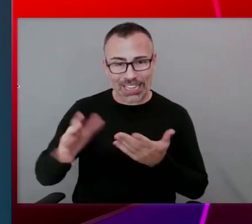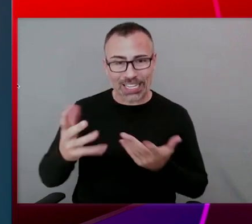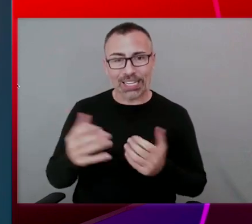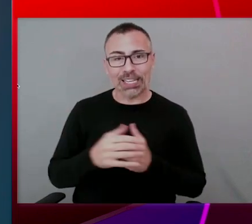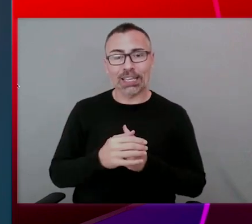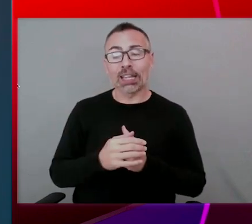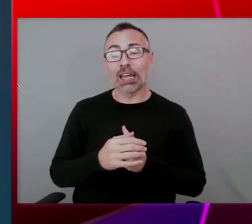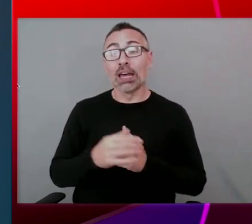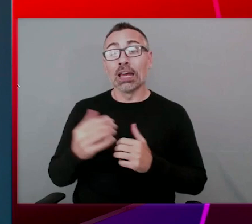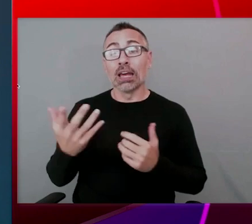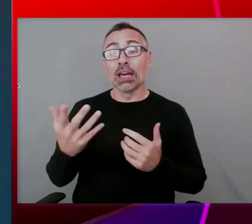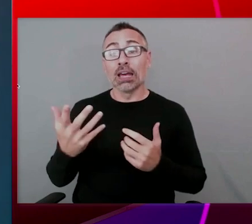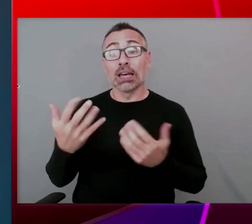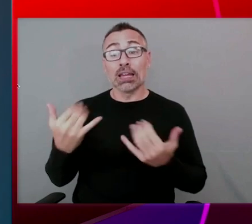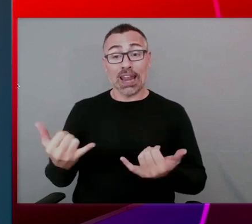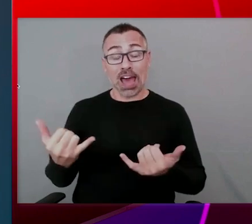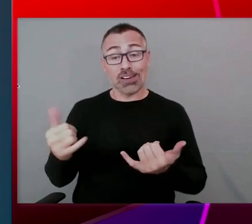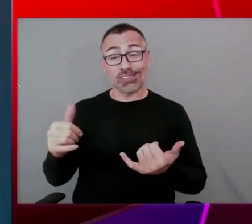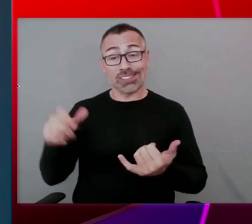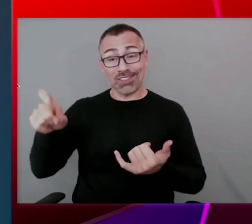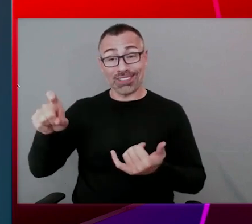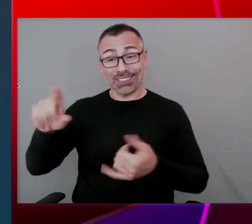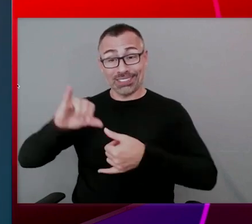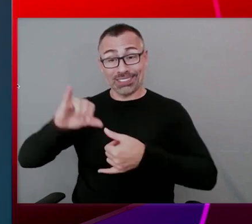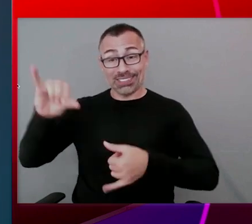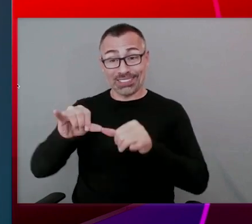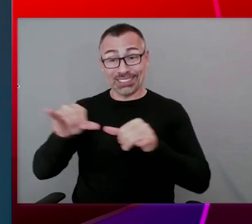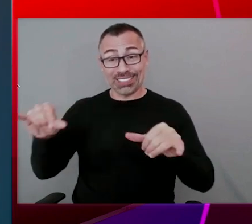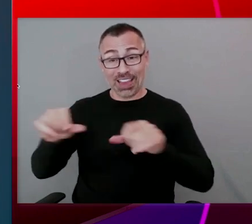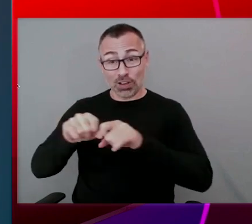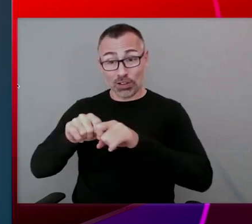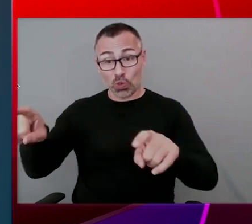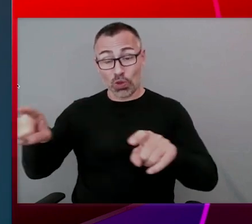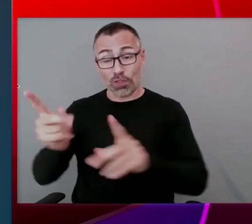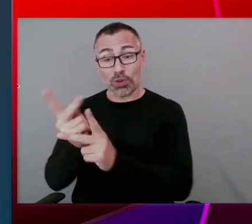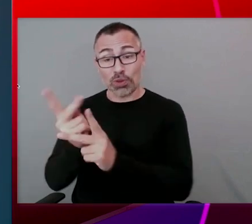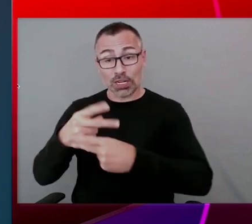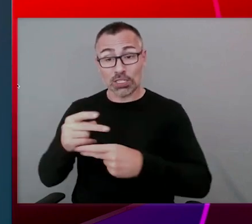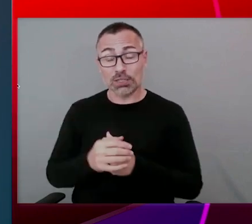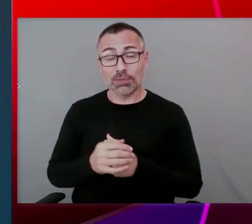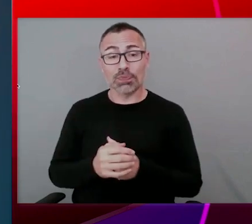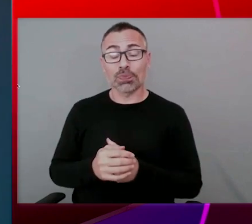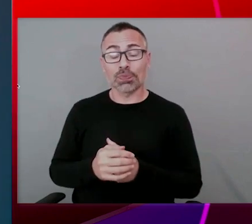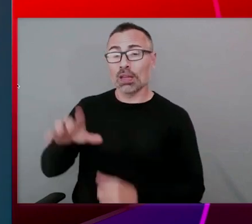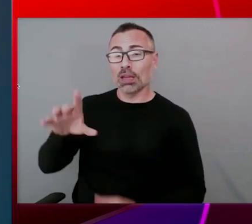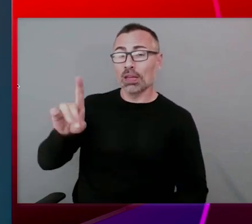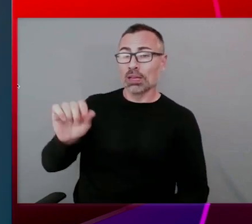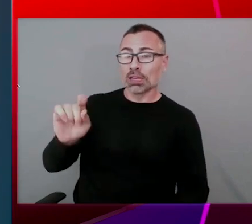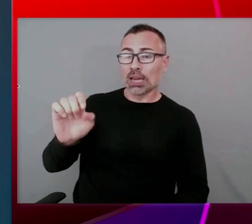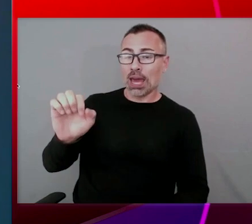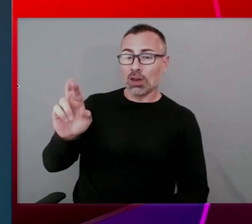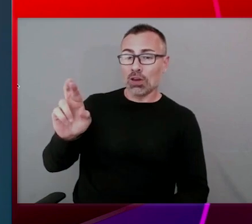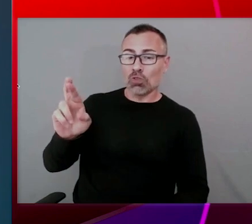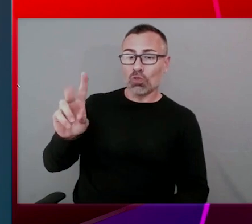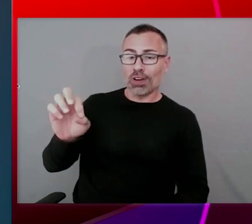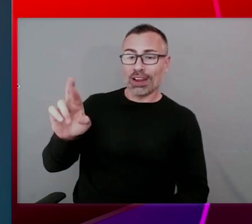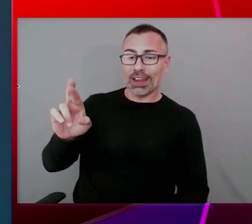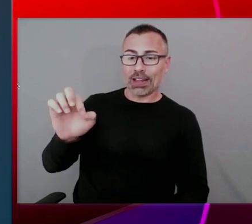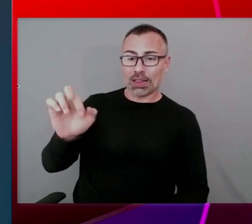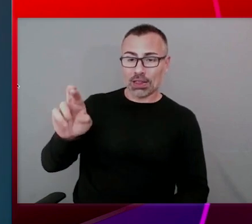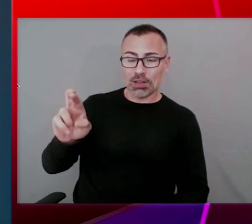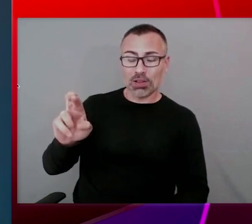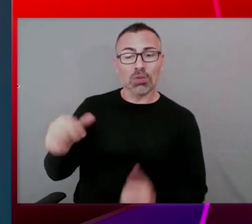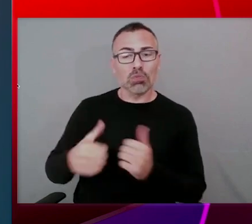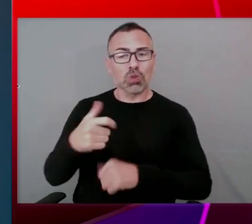you then need to scale, right, and to deploy into production. So Data Wrangler, as I mentioned, normally you had to bring in a